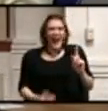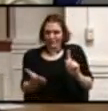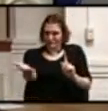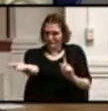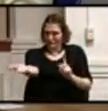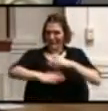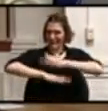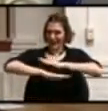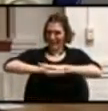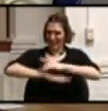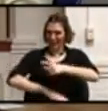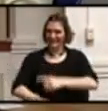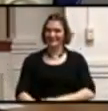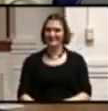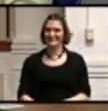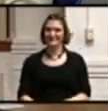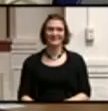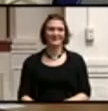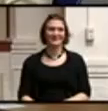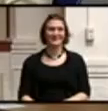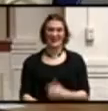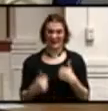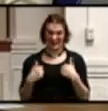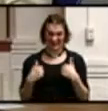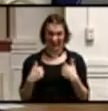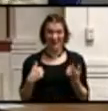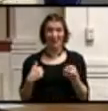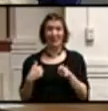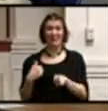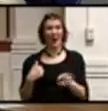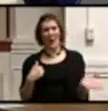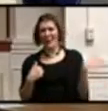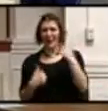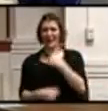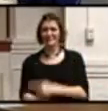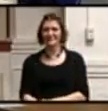very up to the table here. Right here. Get your own table. Make yourself at